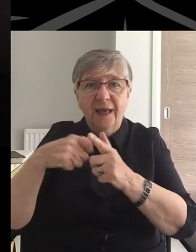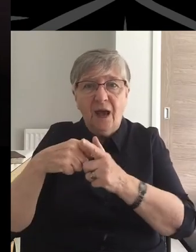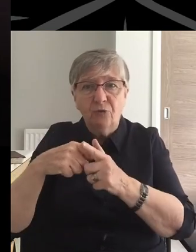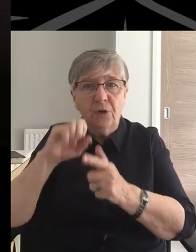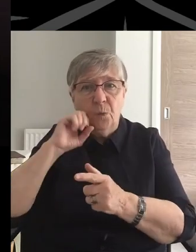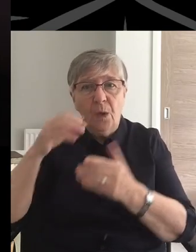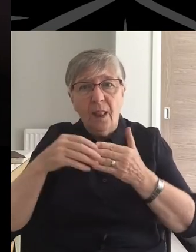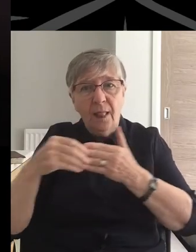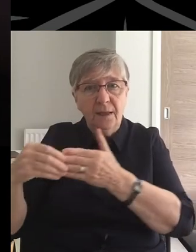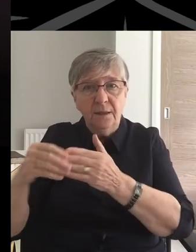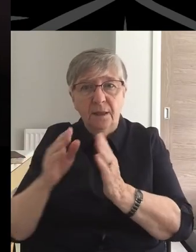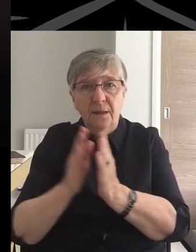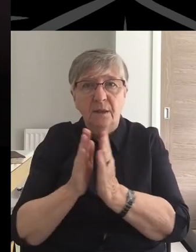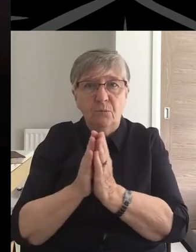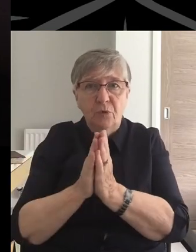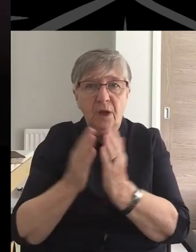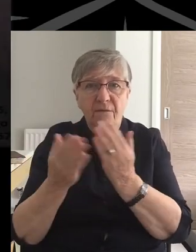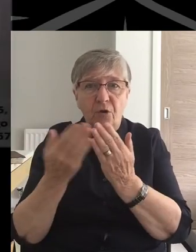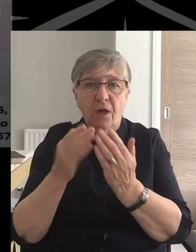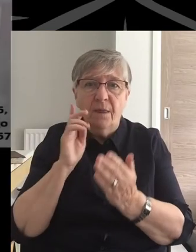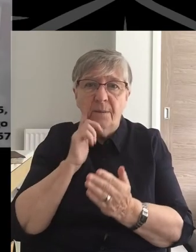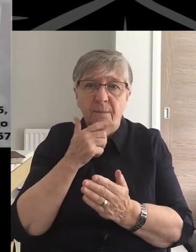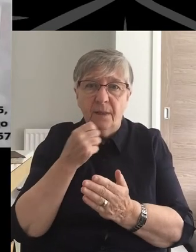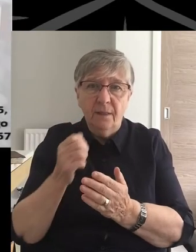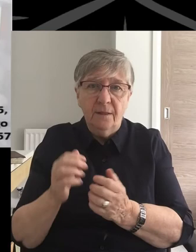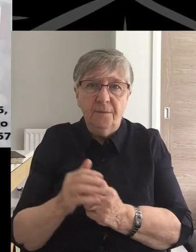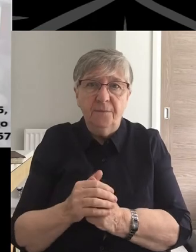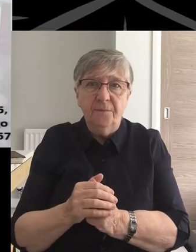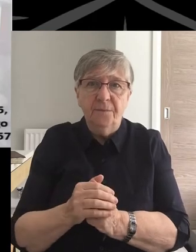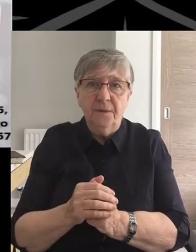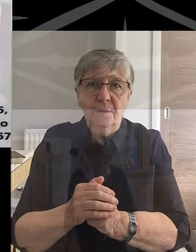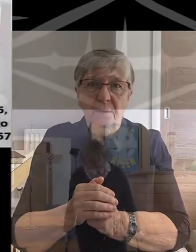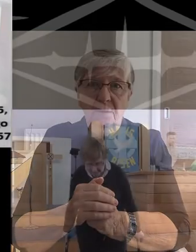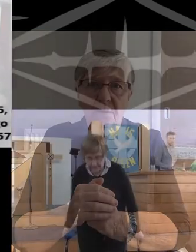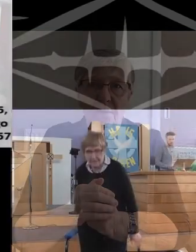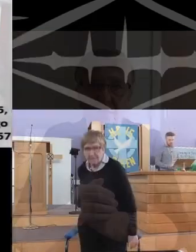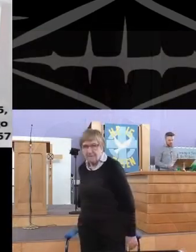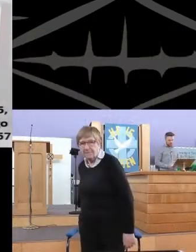Palmer will be leading us in our prayers for others.